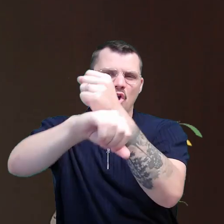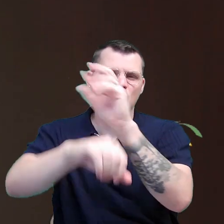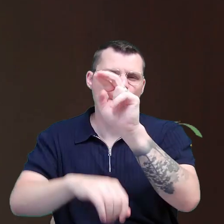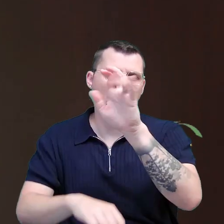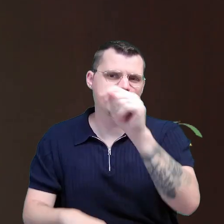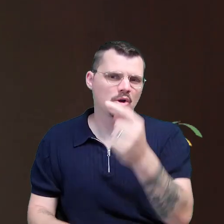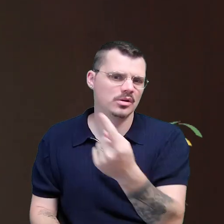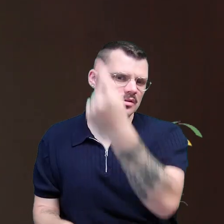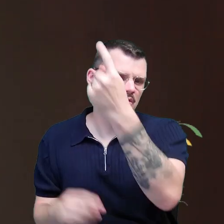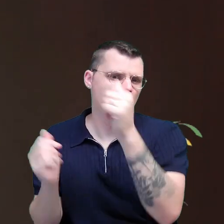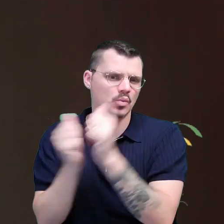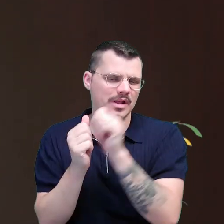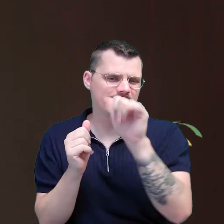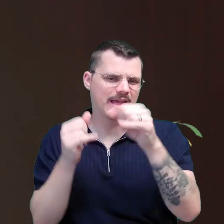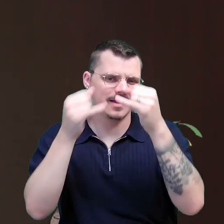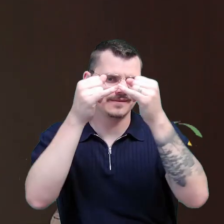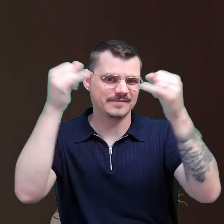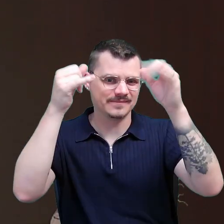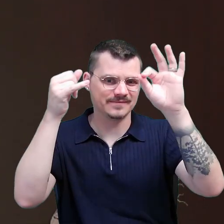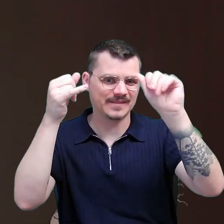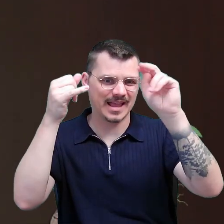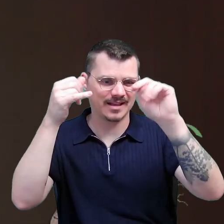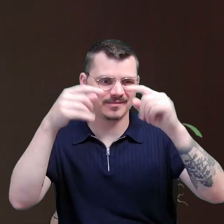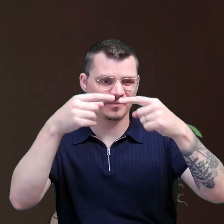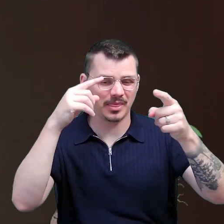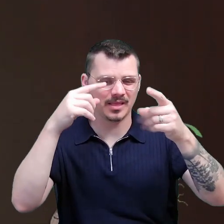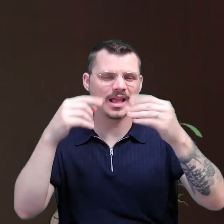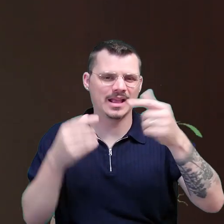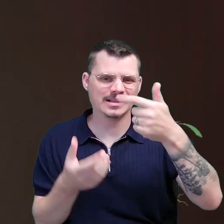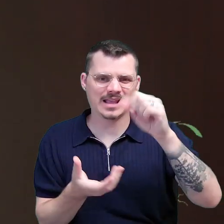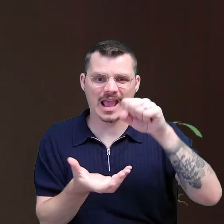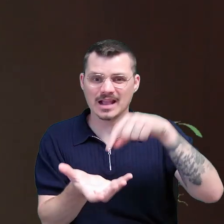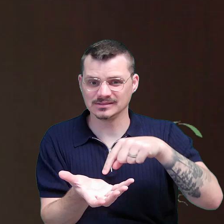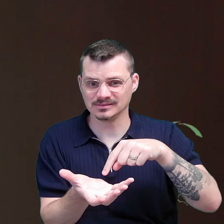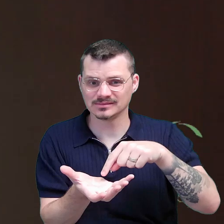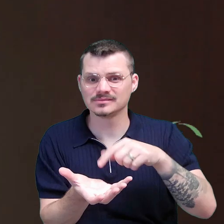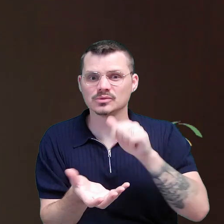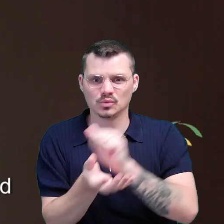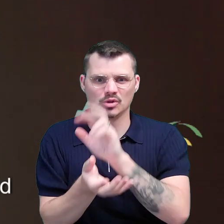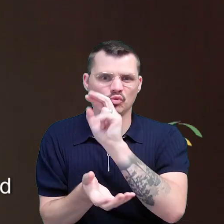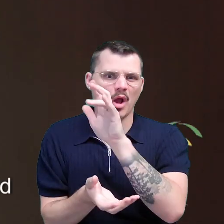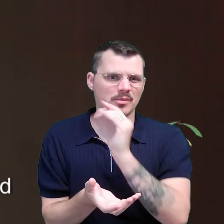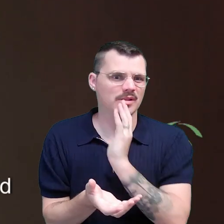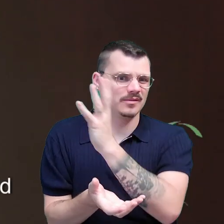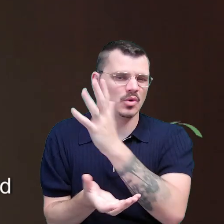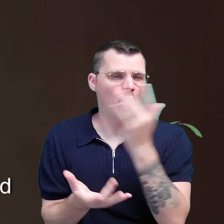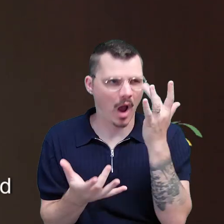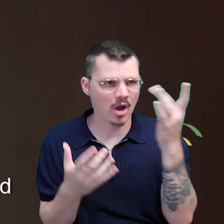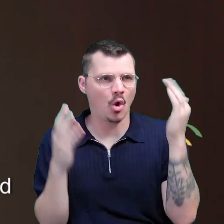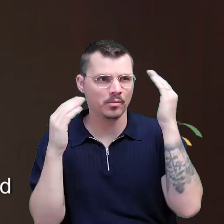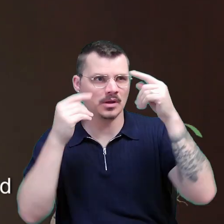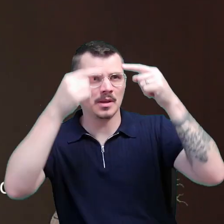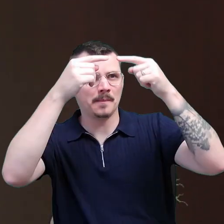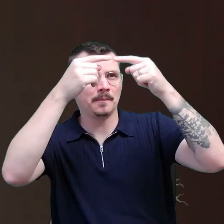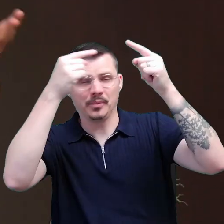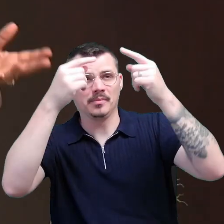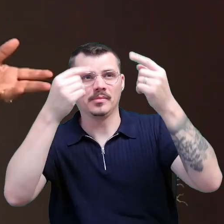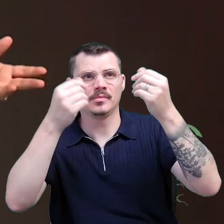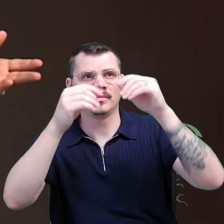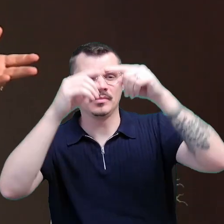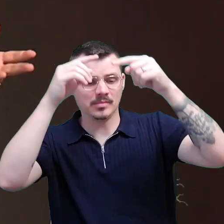the attic with the miswired ceiling fan and a dish of gasoline, with the idea of sparking a fire that